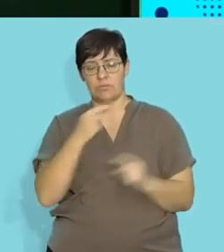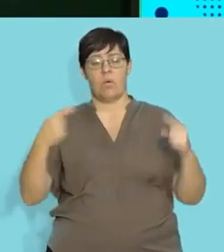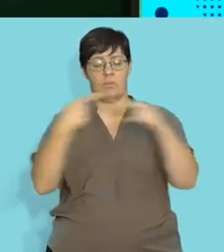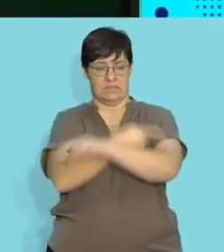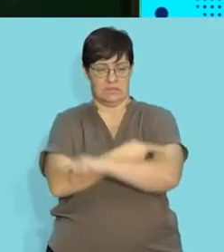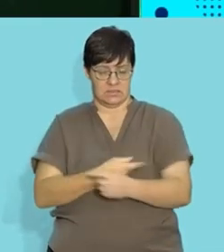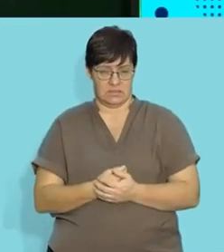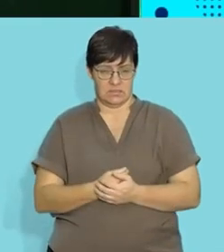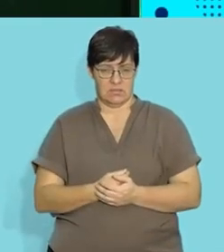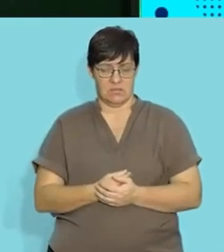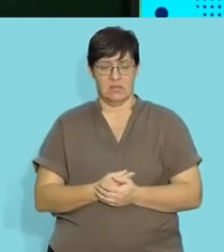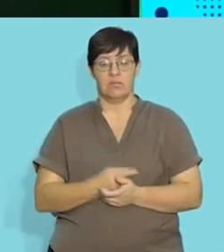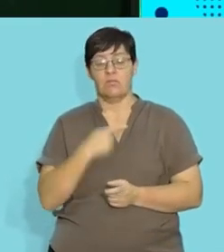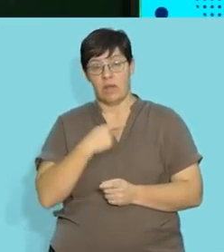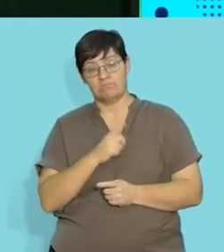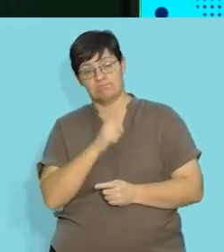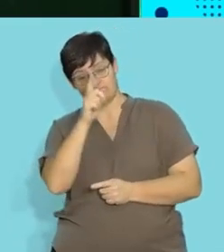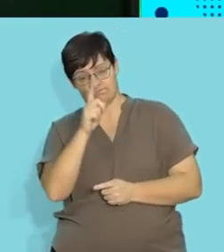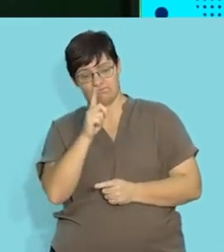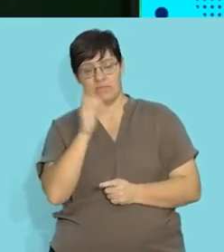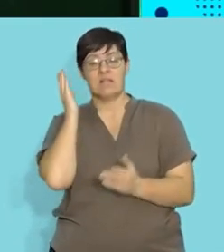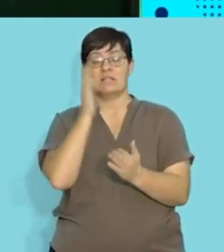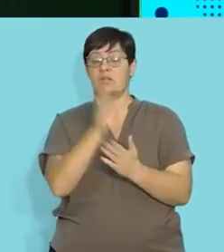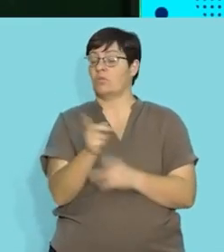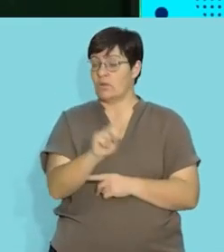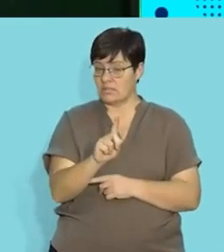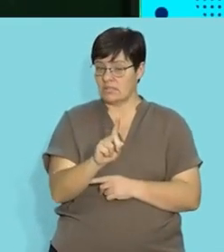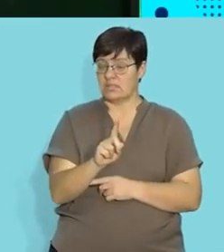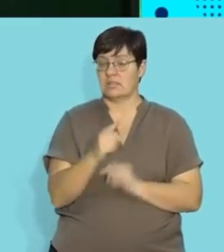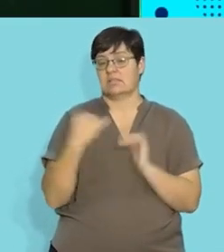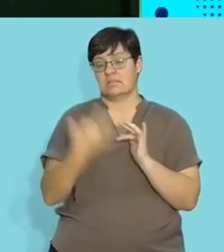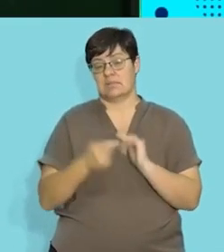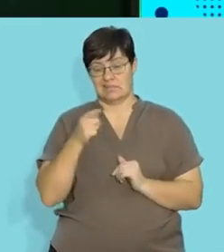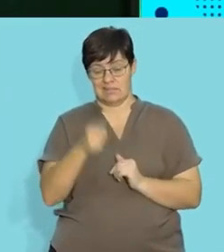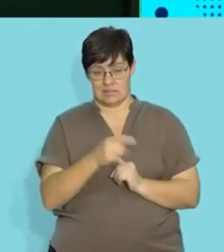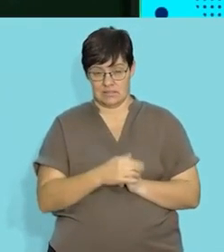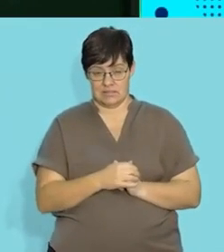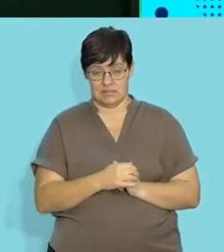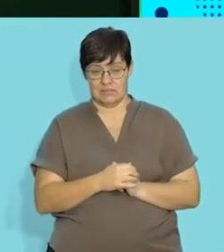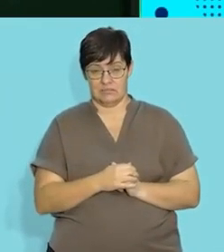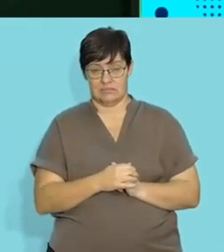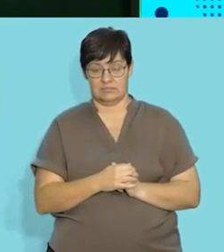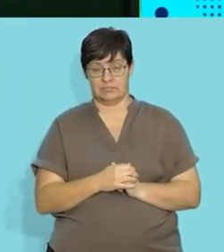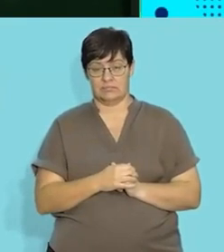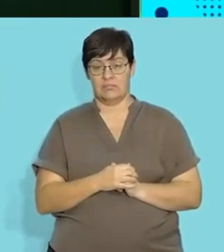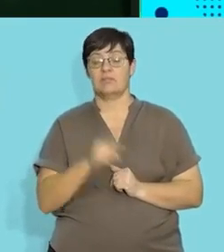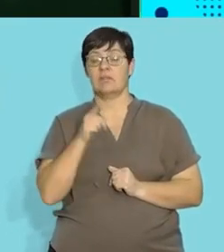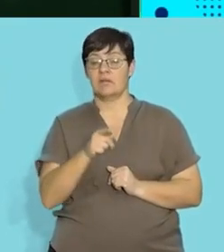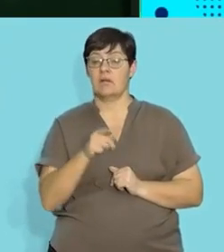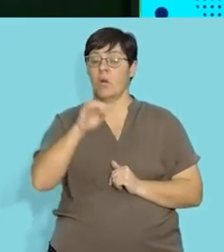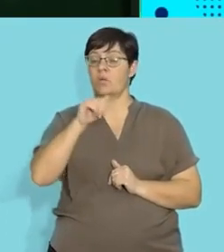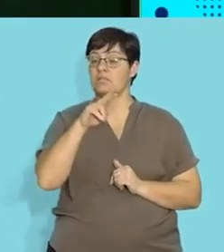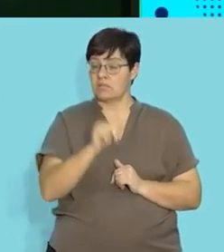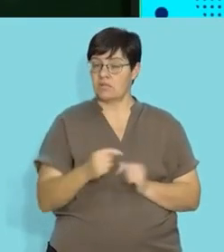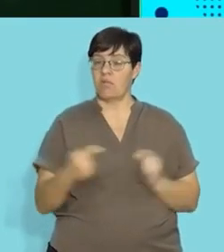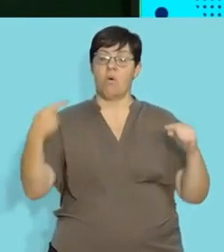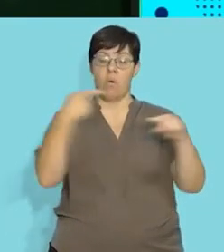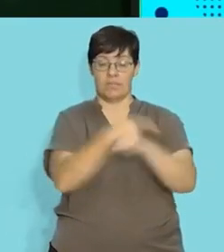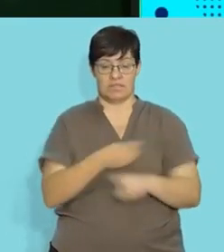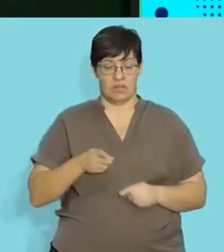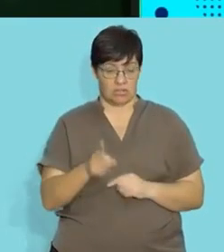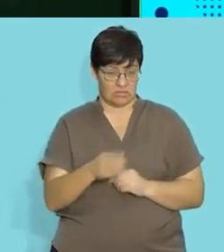direction, causing the elongation in the direction of the stimulus. So essentially, the auxins move in the opposite